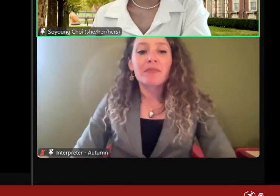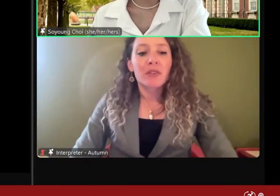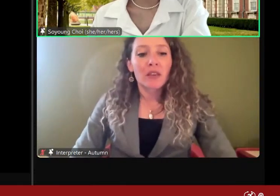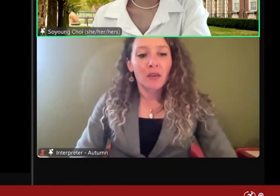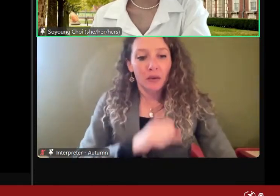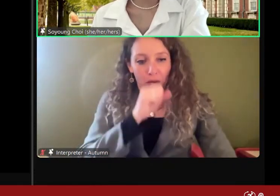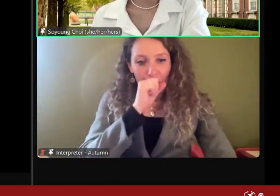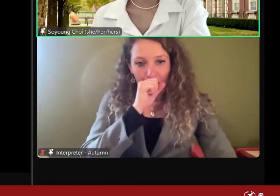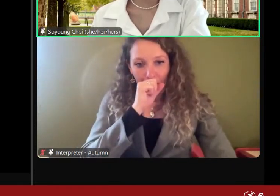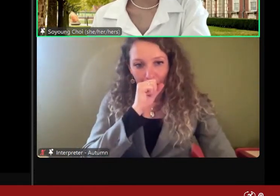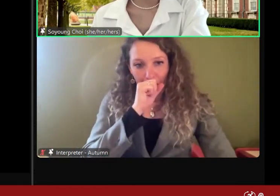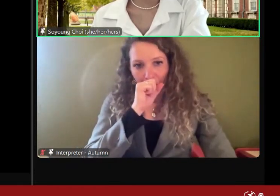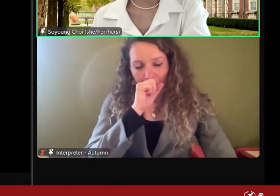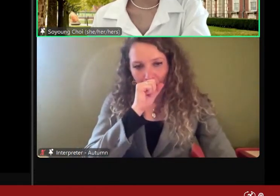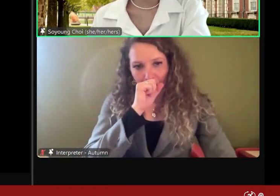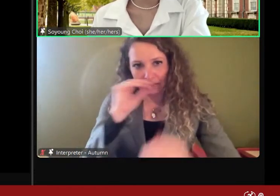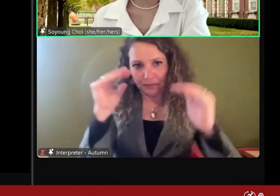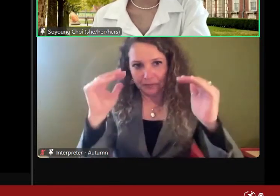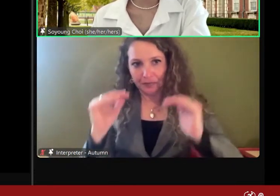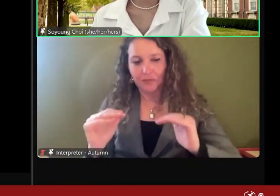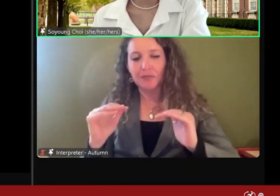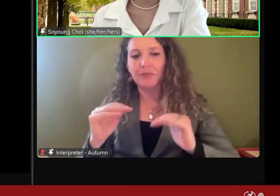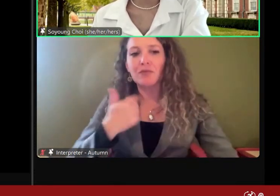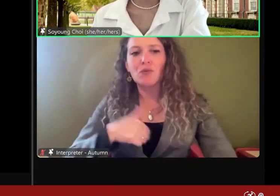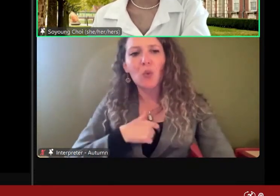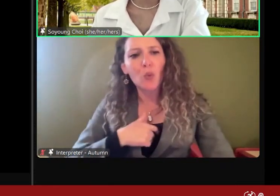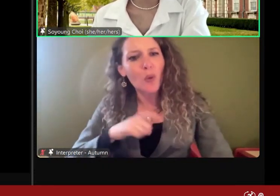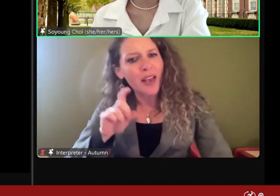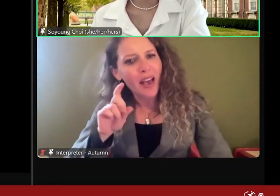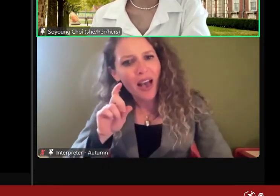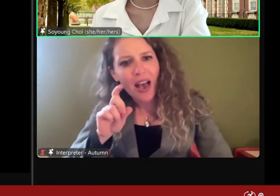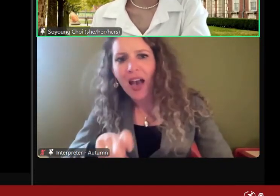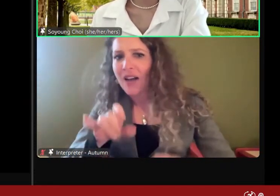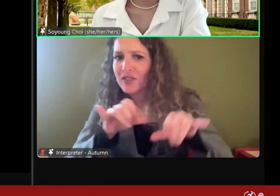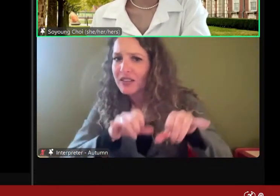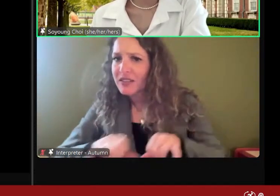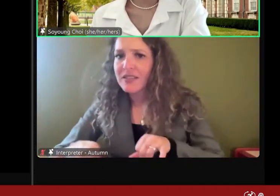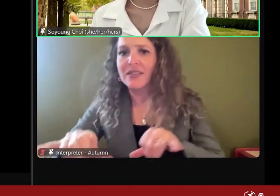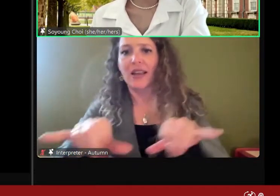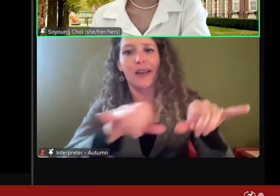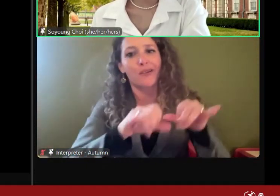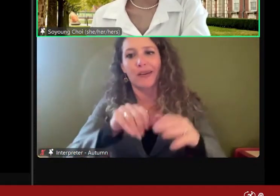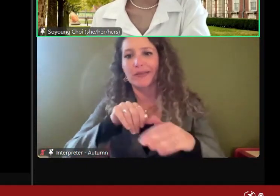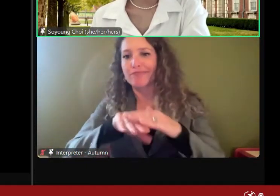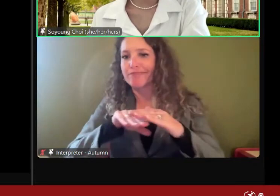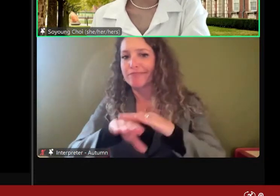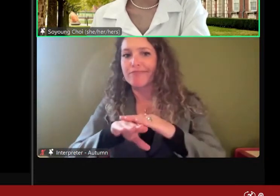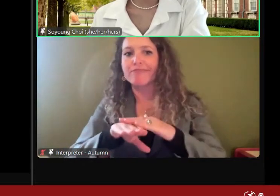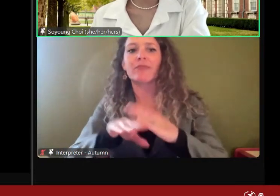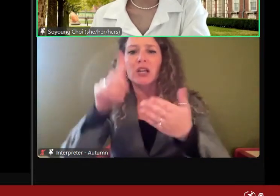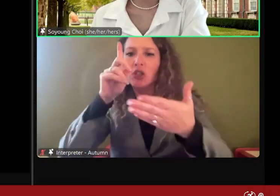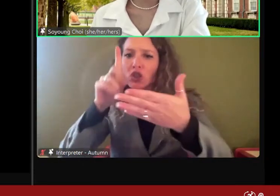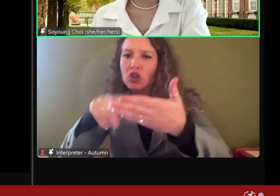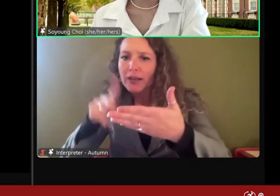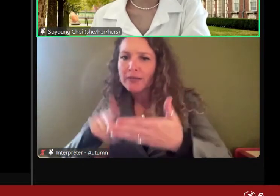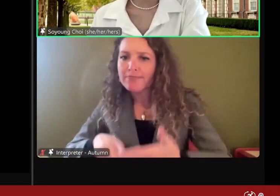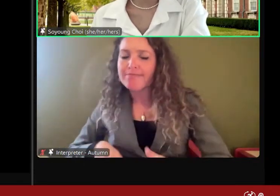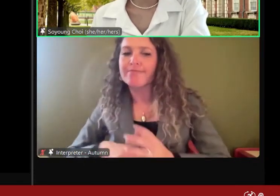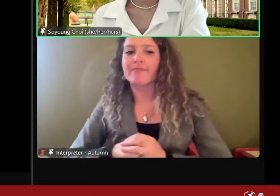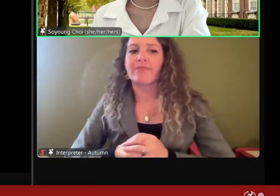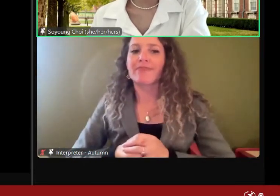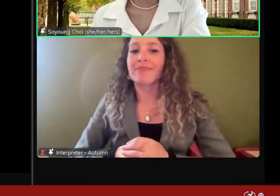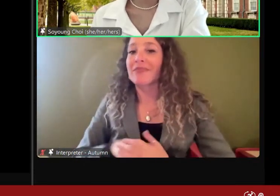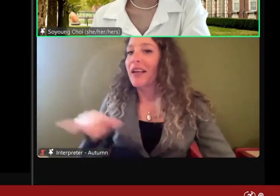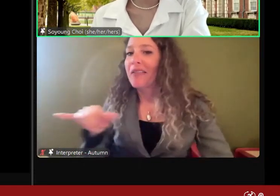Next, we must standardize accessibility checks. Just as clinicians routinely check